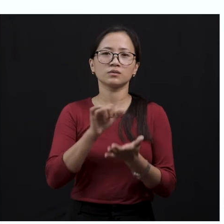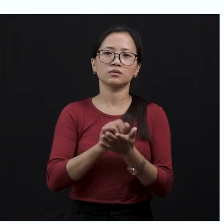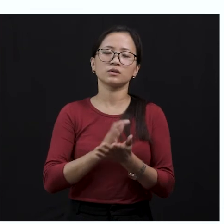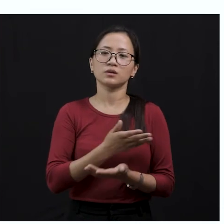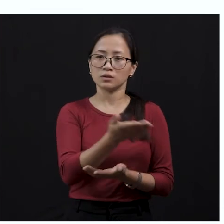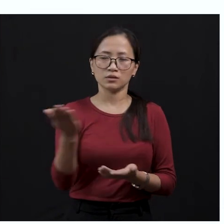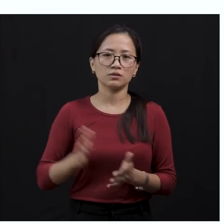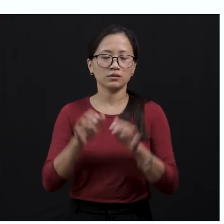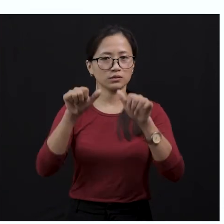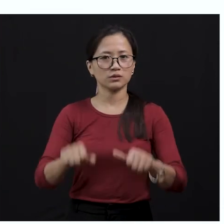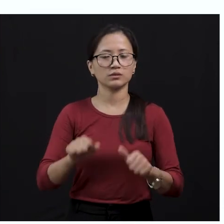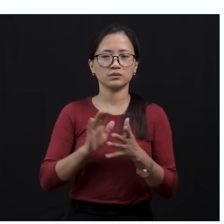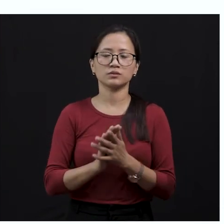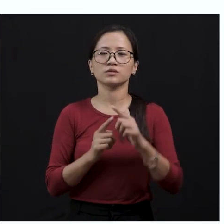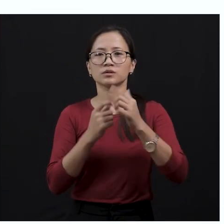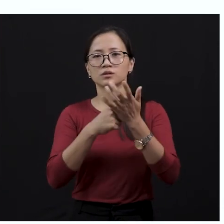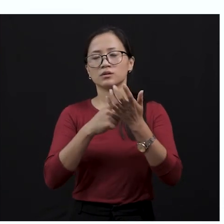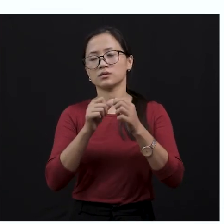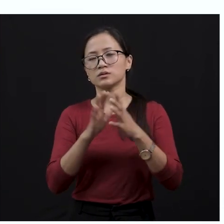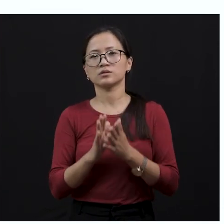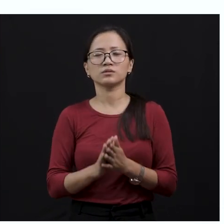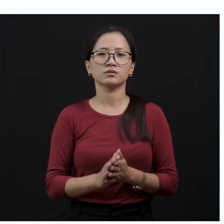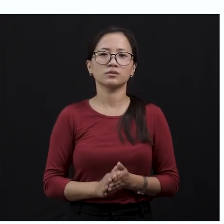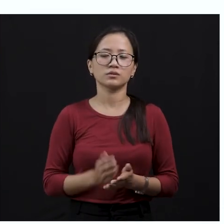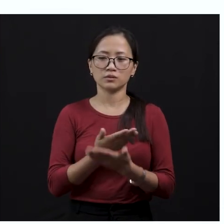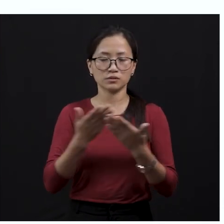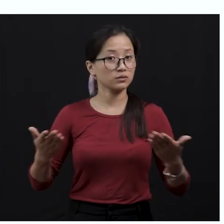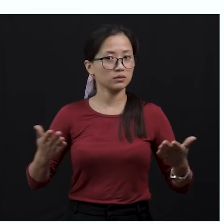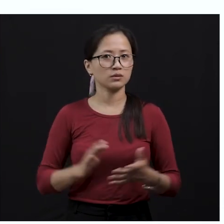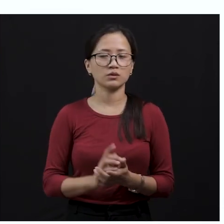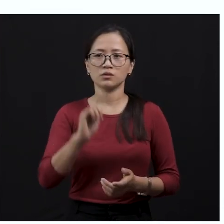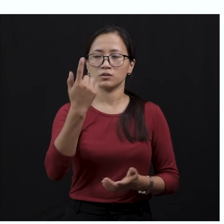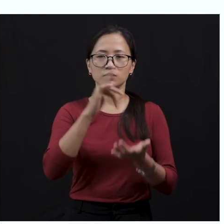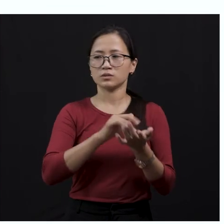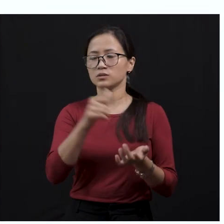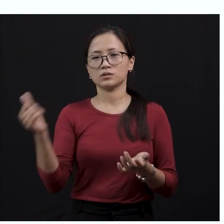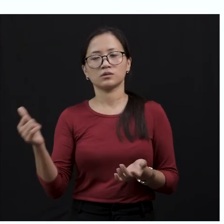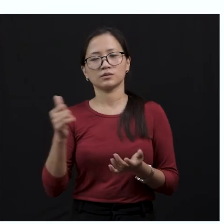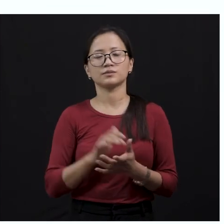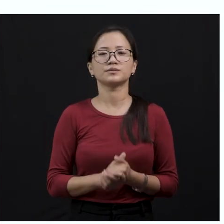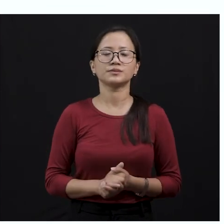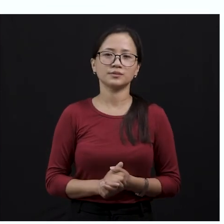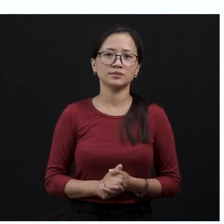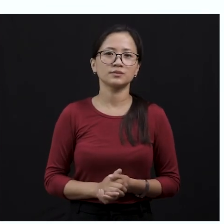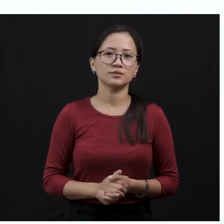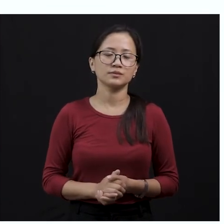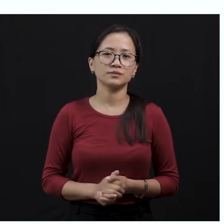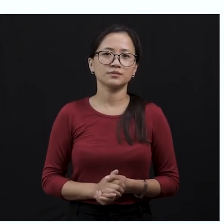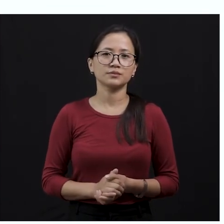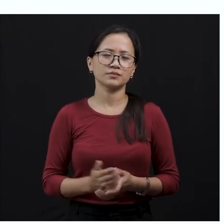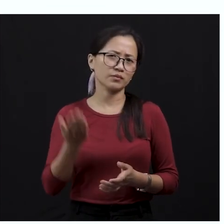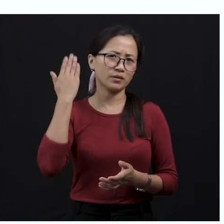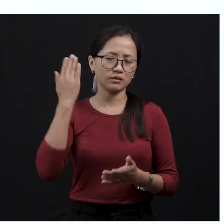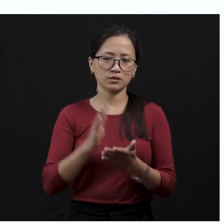they were also able to do trade. They were also able to take the things from one place to another, okay? Or else